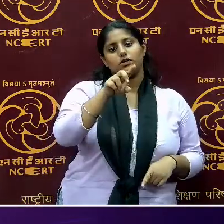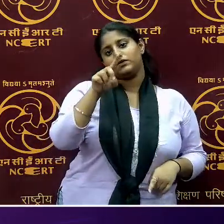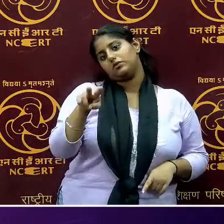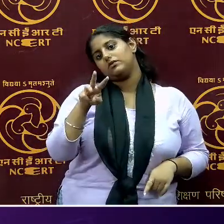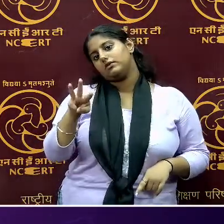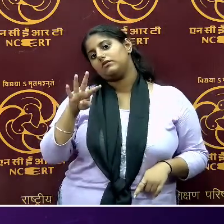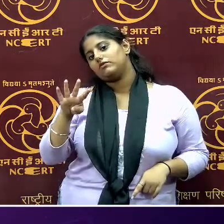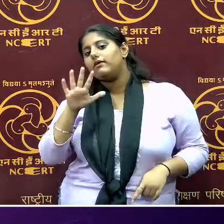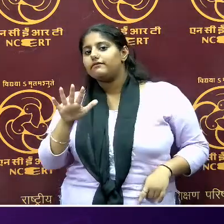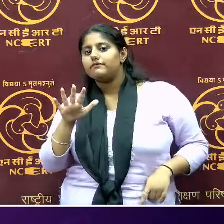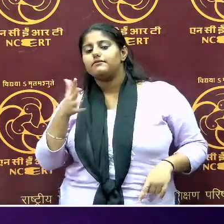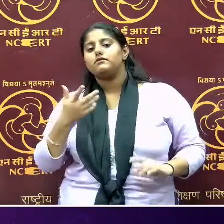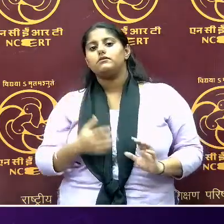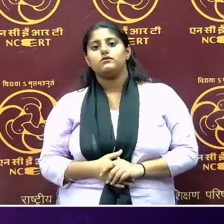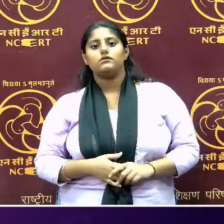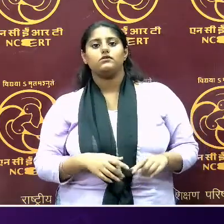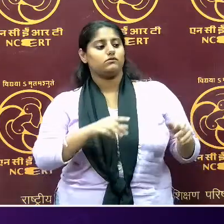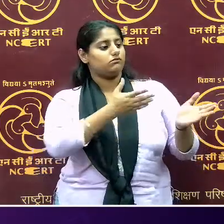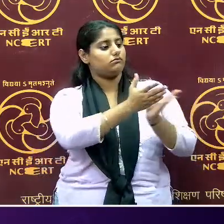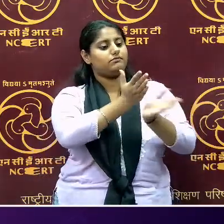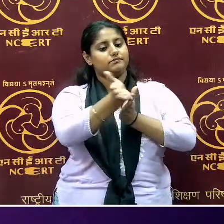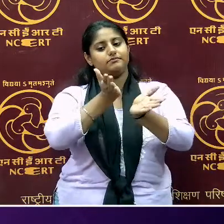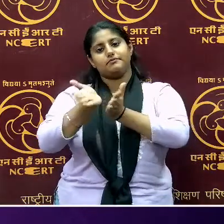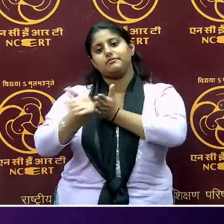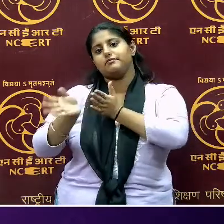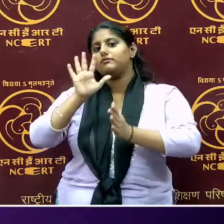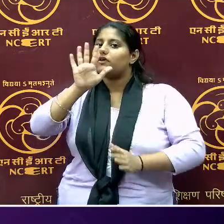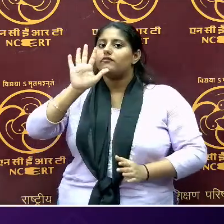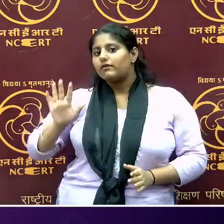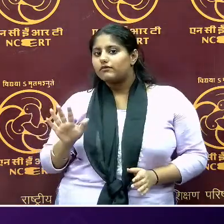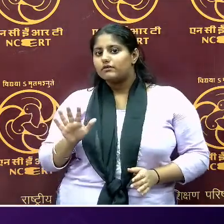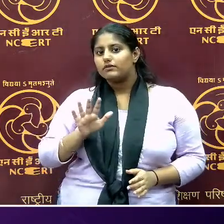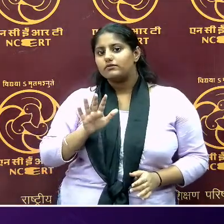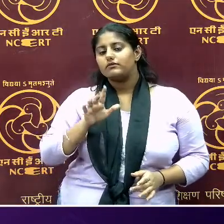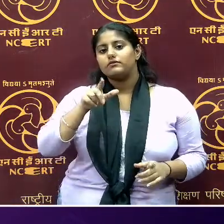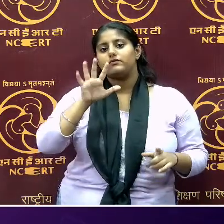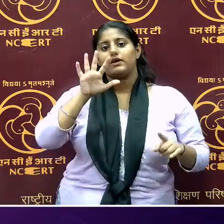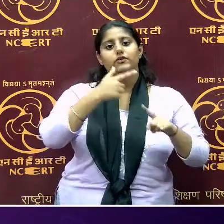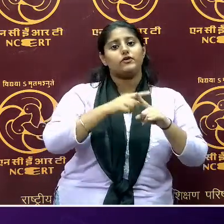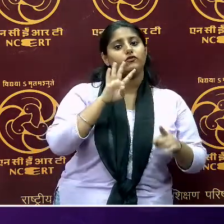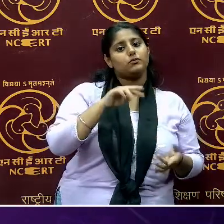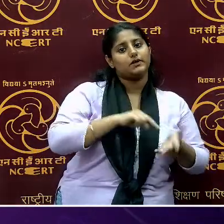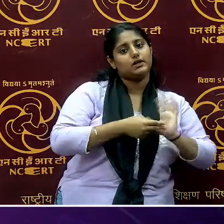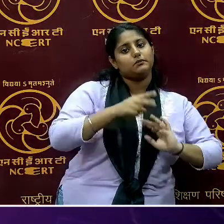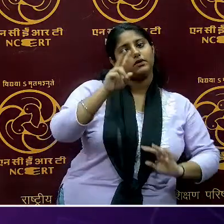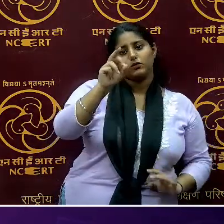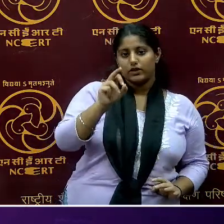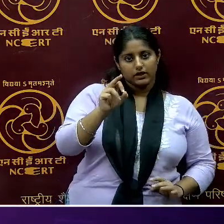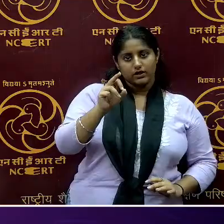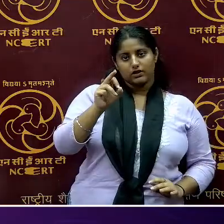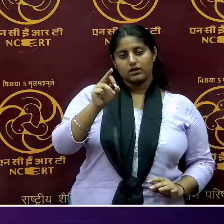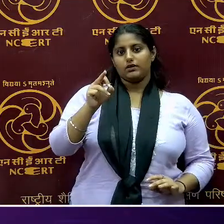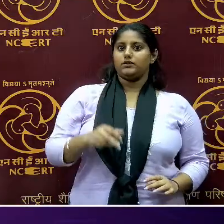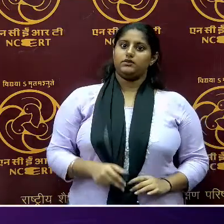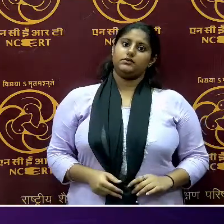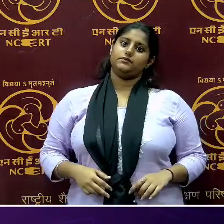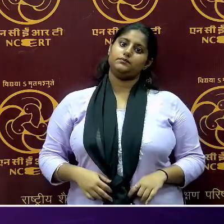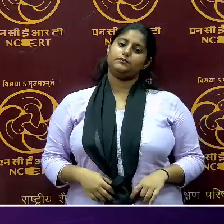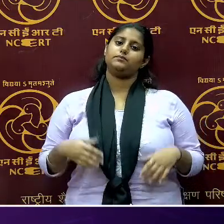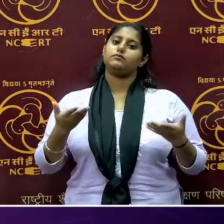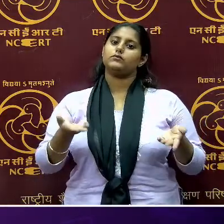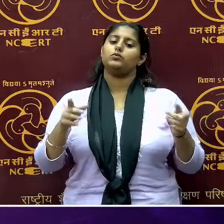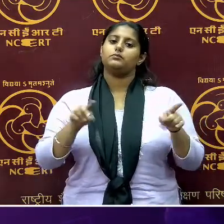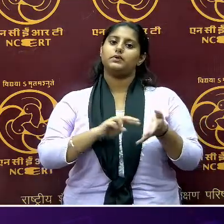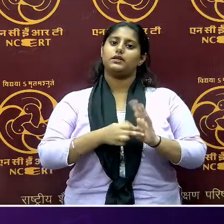3, 4, 5. So, each side is having 5. So, 5 into 4 is how much? 20. So, he